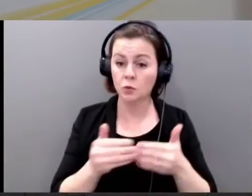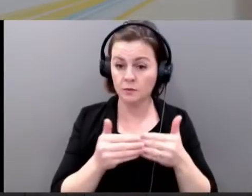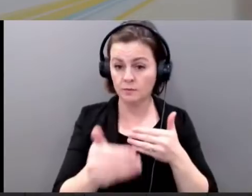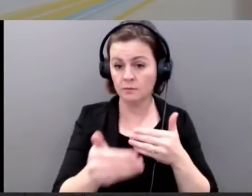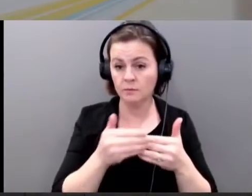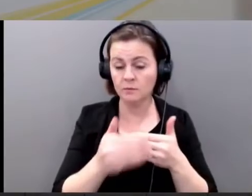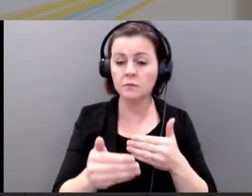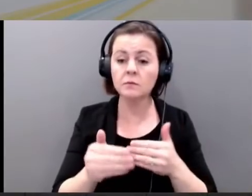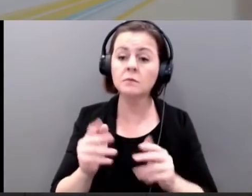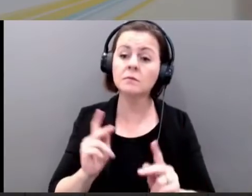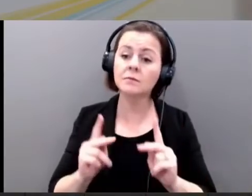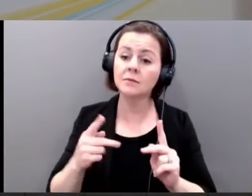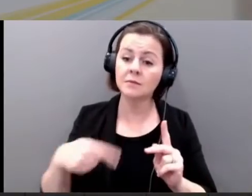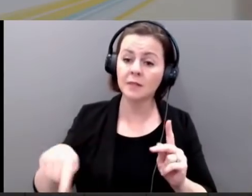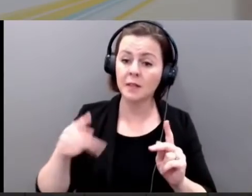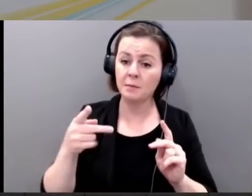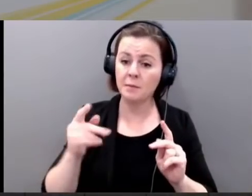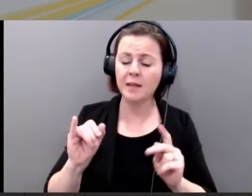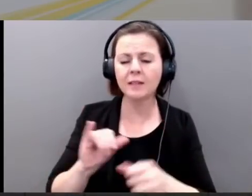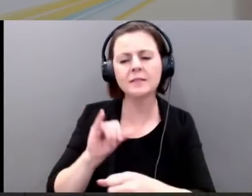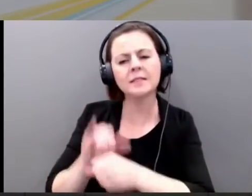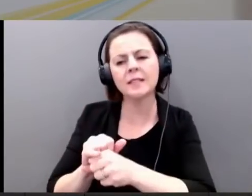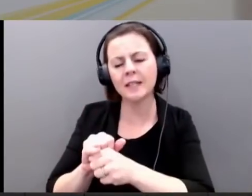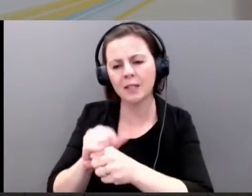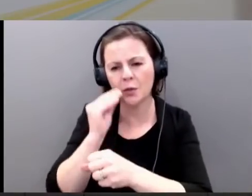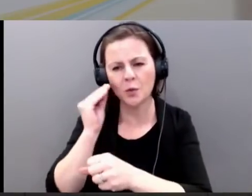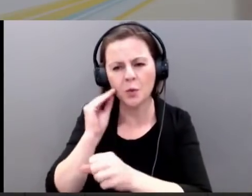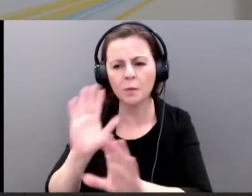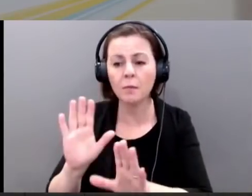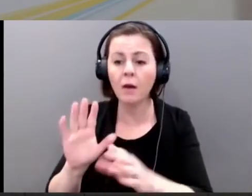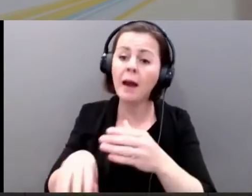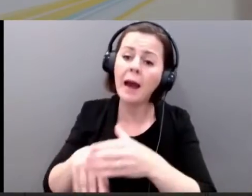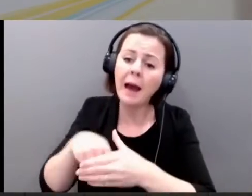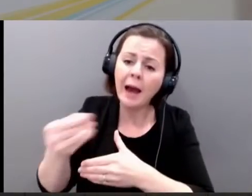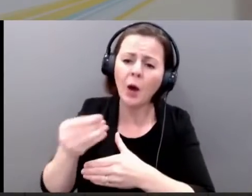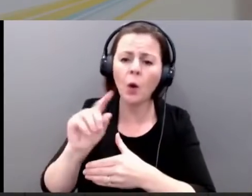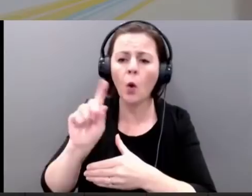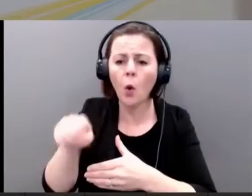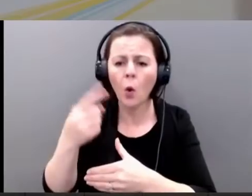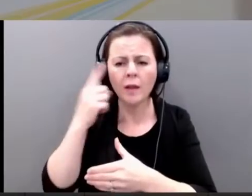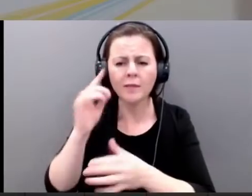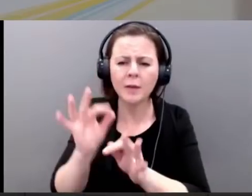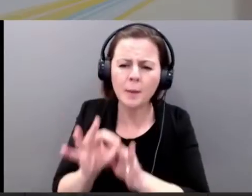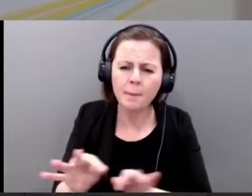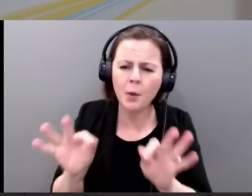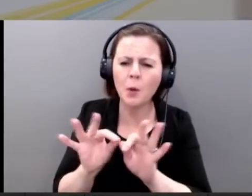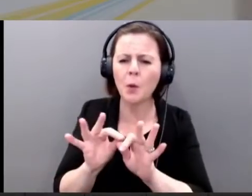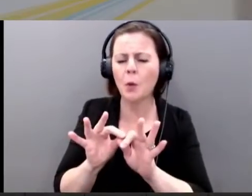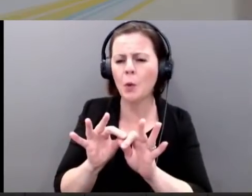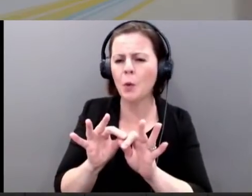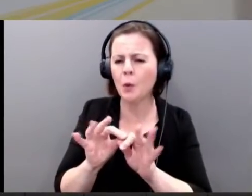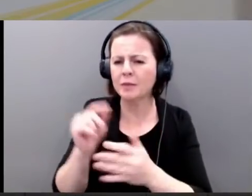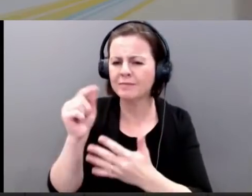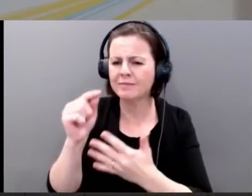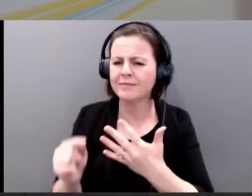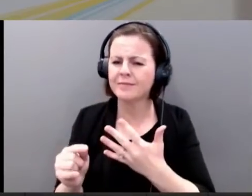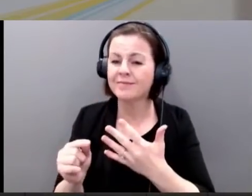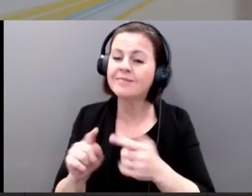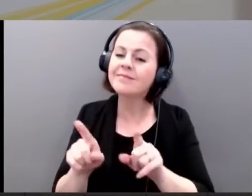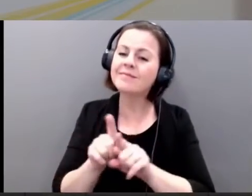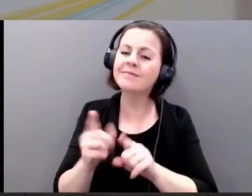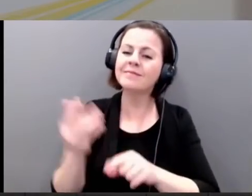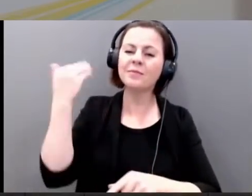asked to stay home as much as possible, only going out for essential purposes. Similar to the early days of the